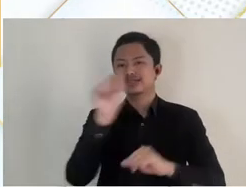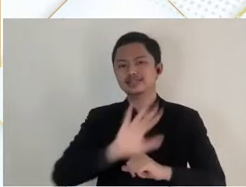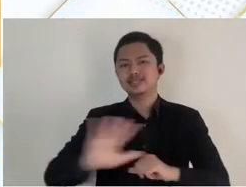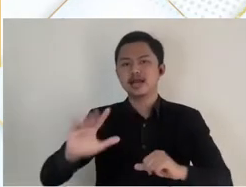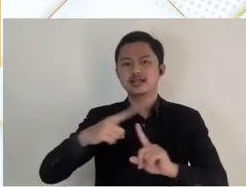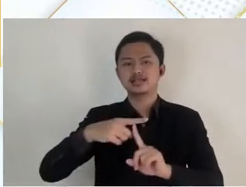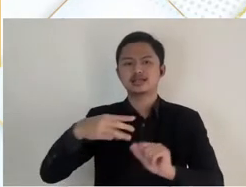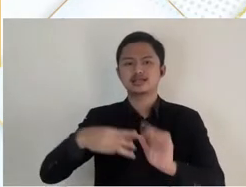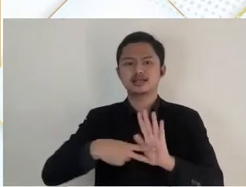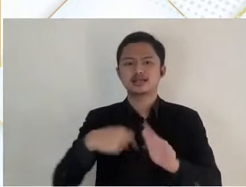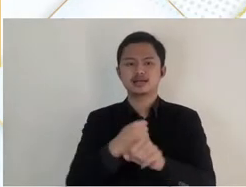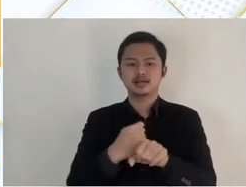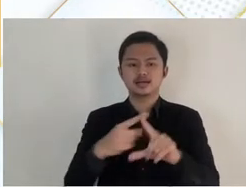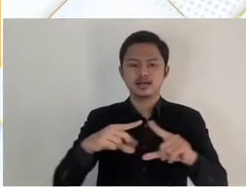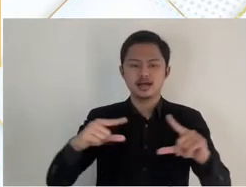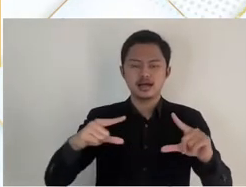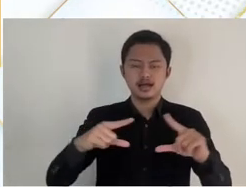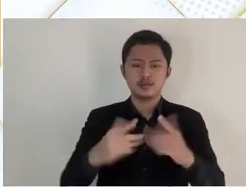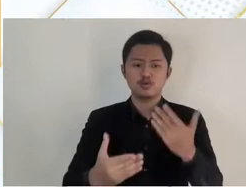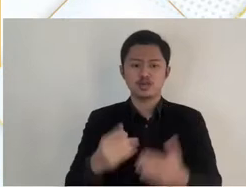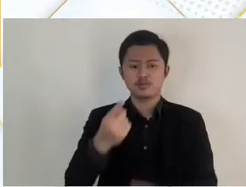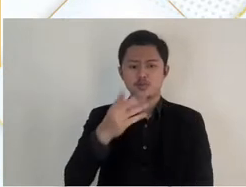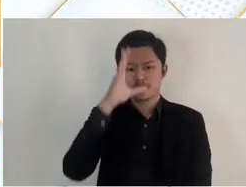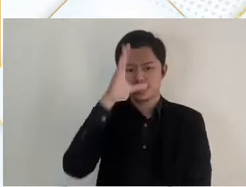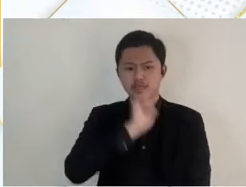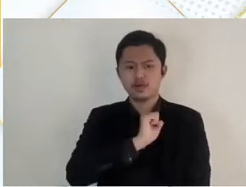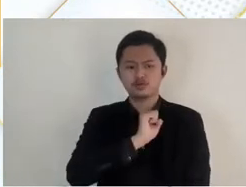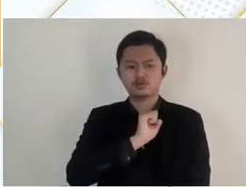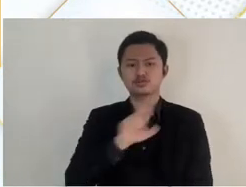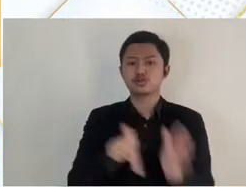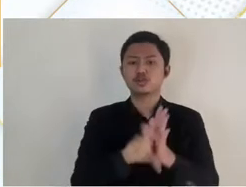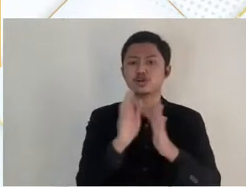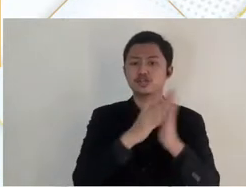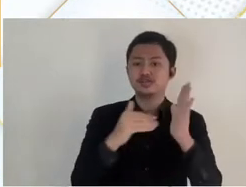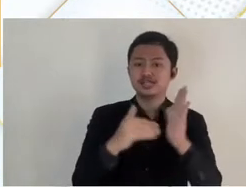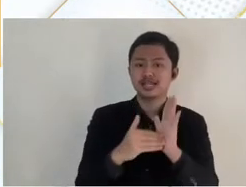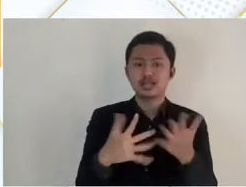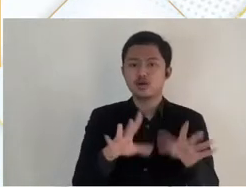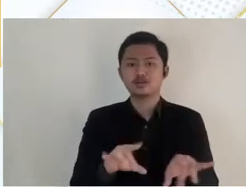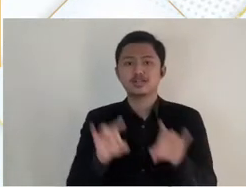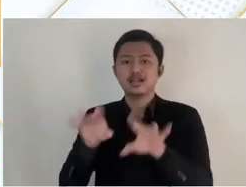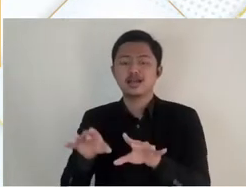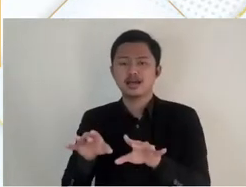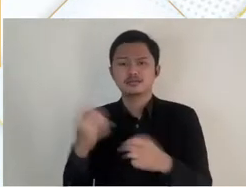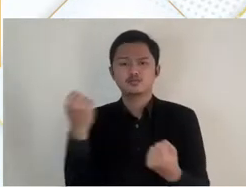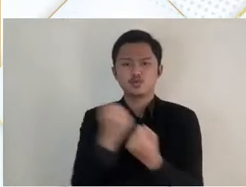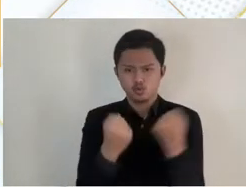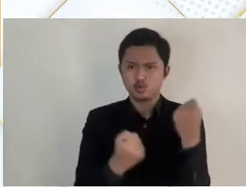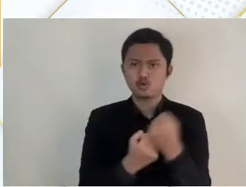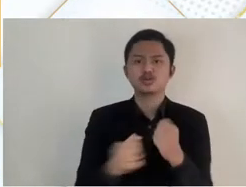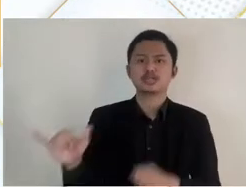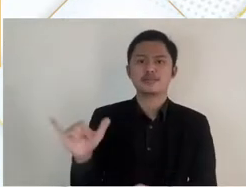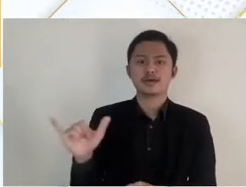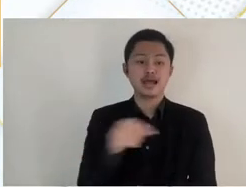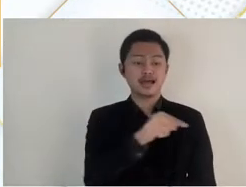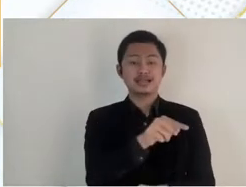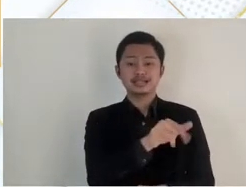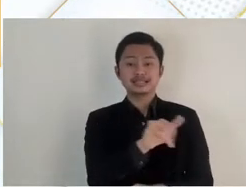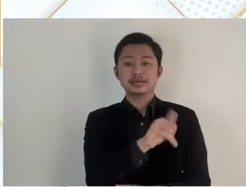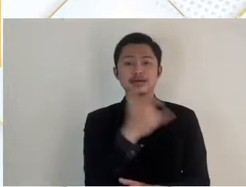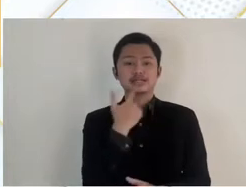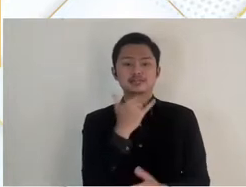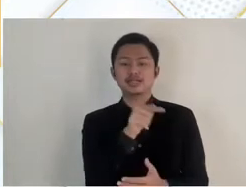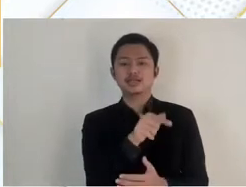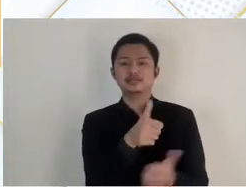something that, you know, other countries in the region, such as New Zealand, Australia, can find a supporting role. But I definitely think there should be a potential there for